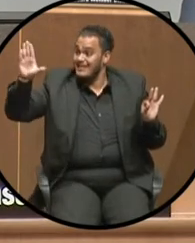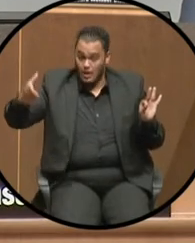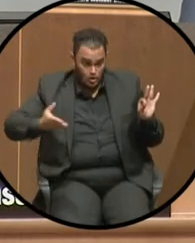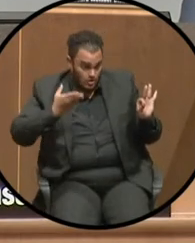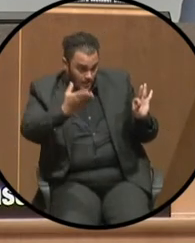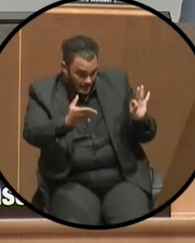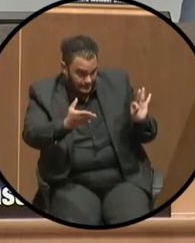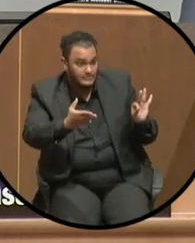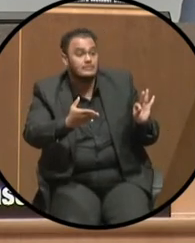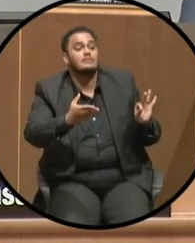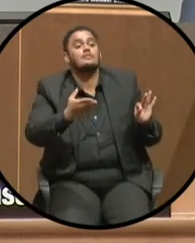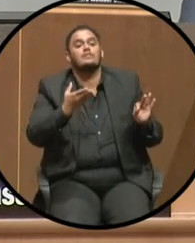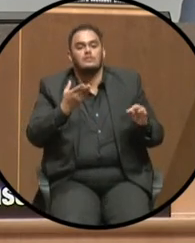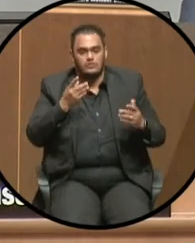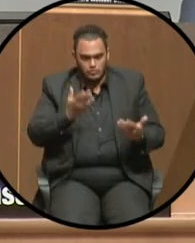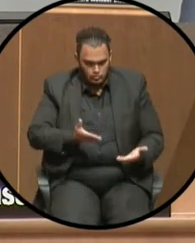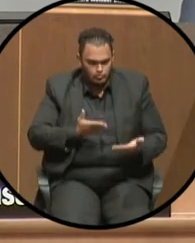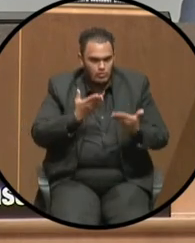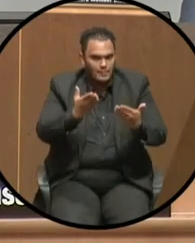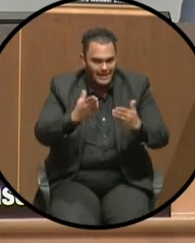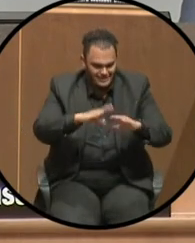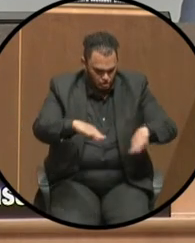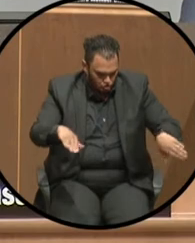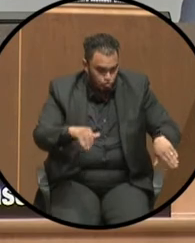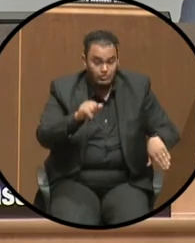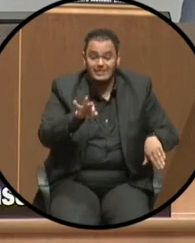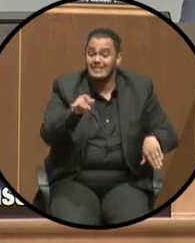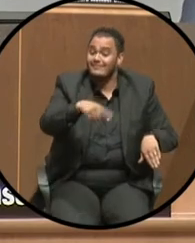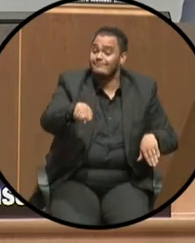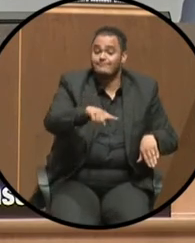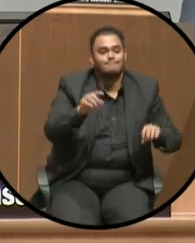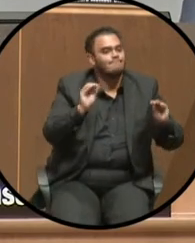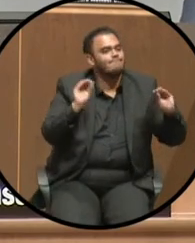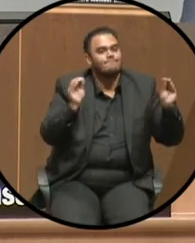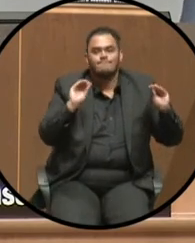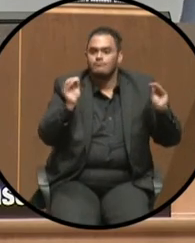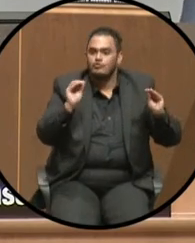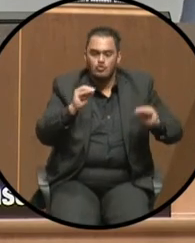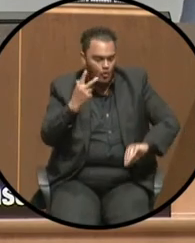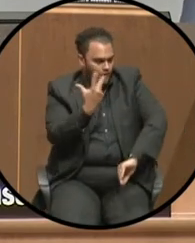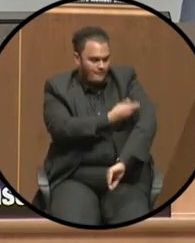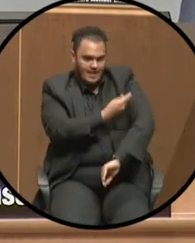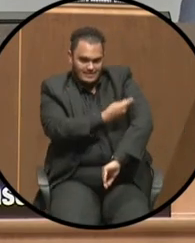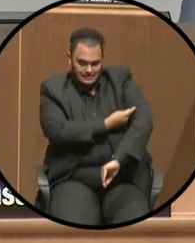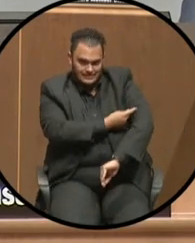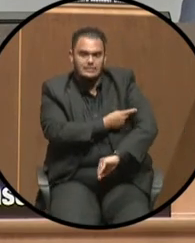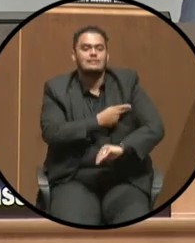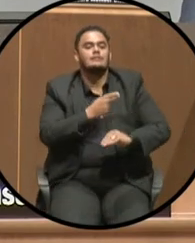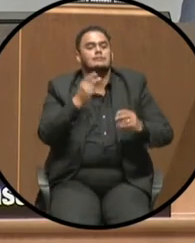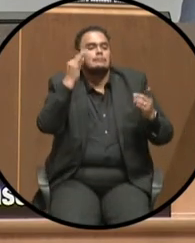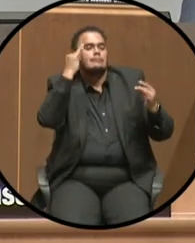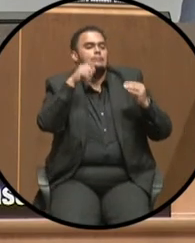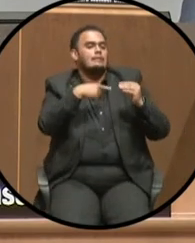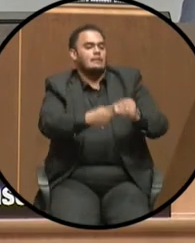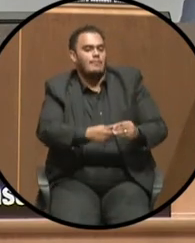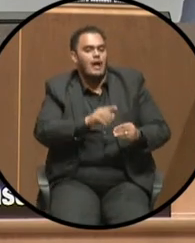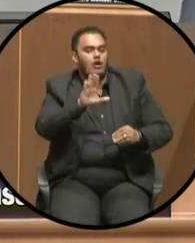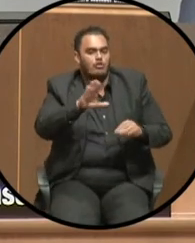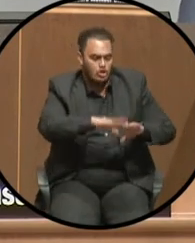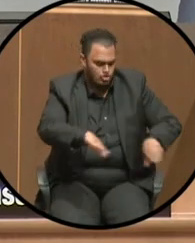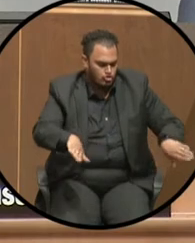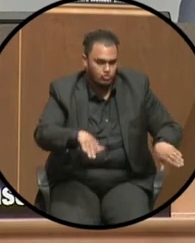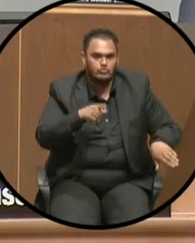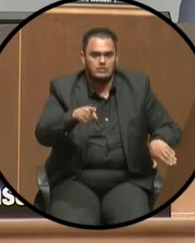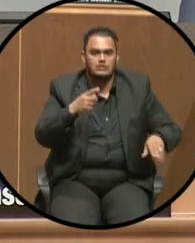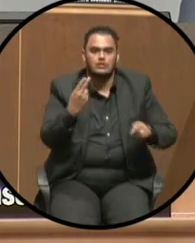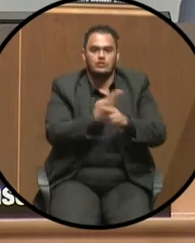recommend that parents of children not vaccinated for COVID-19 have their child consider having their child use a face covering at